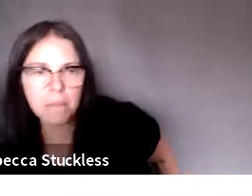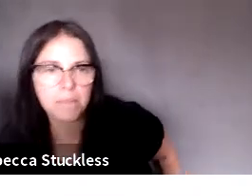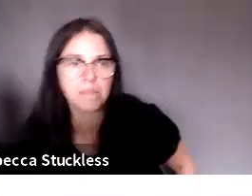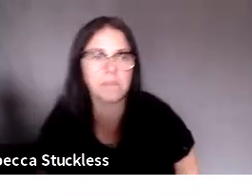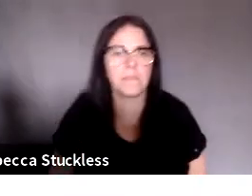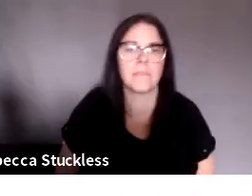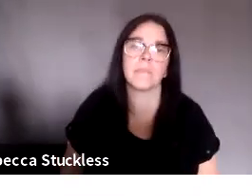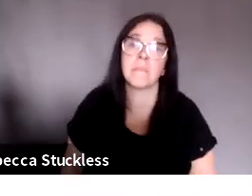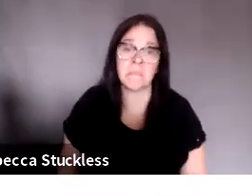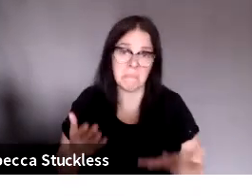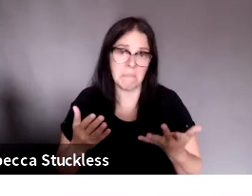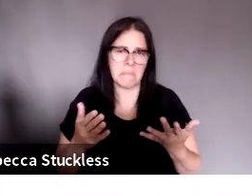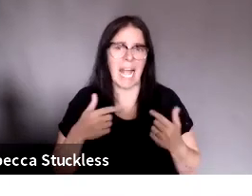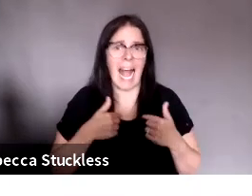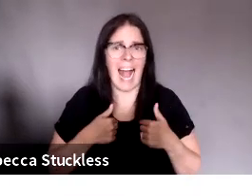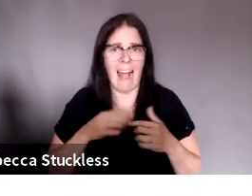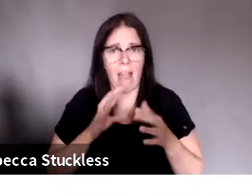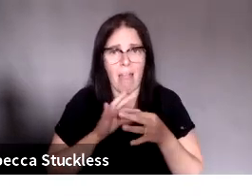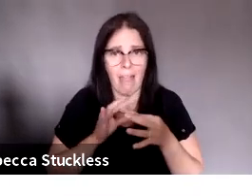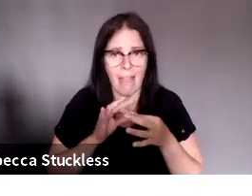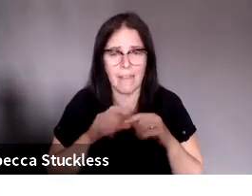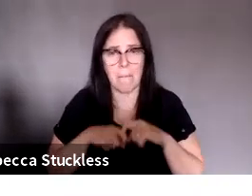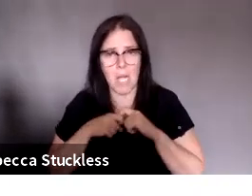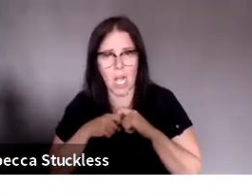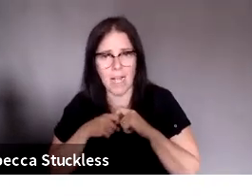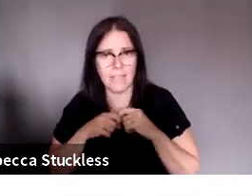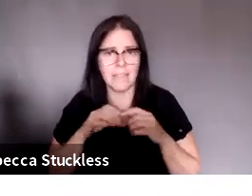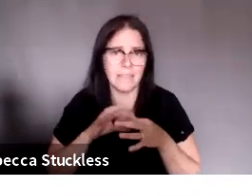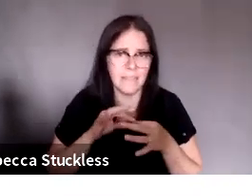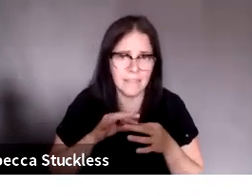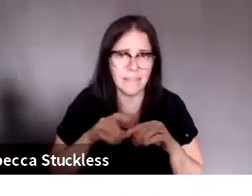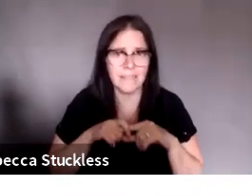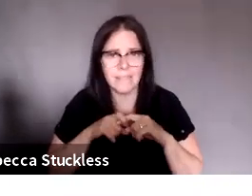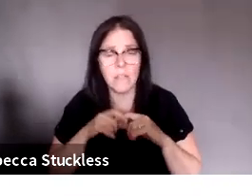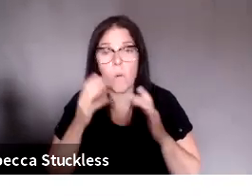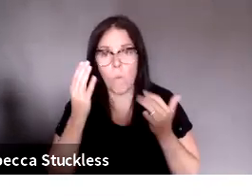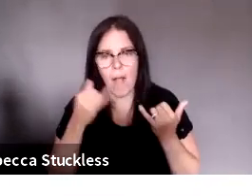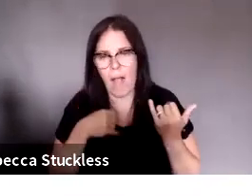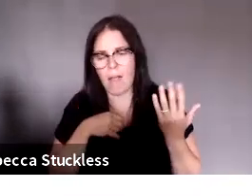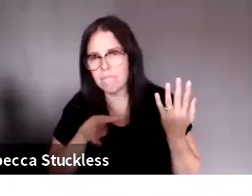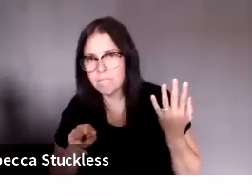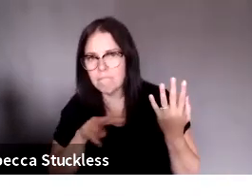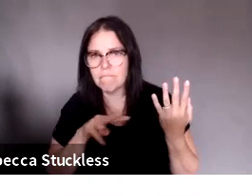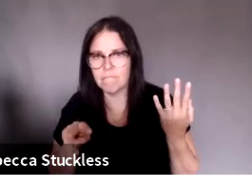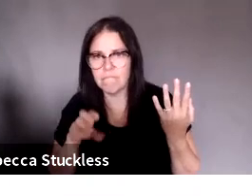And if you're wondering why I'm pausing, it is just because I am trying to keep a little eye on the chat here.